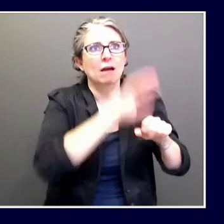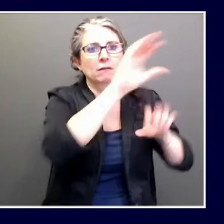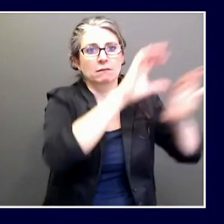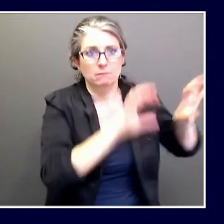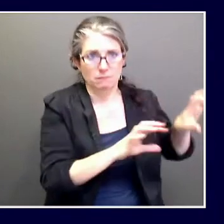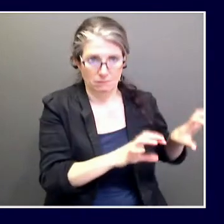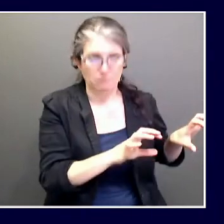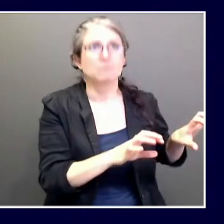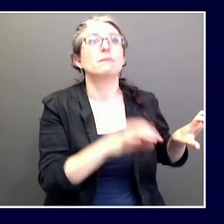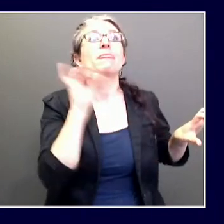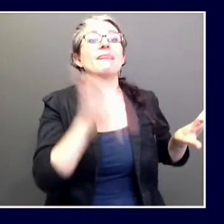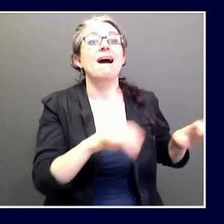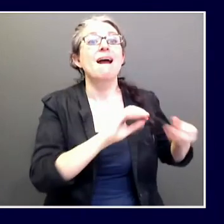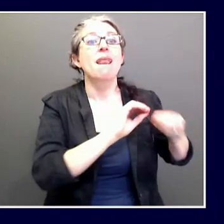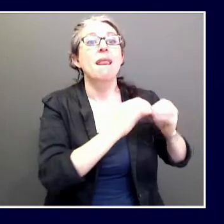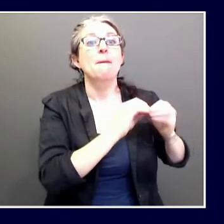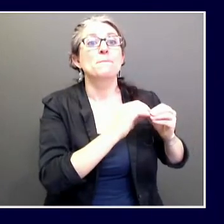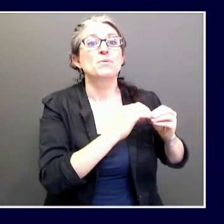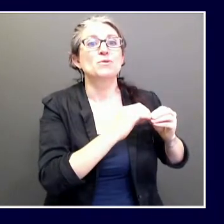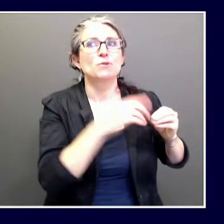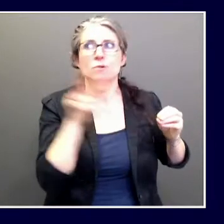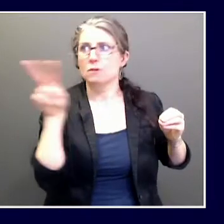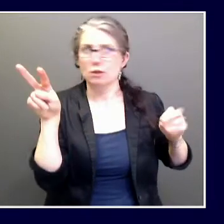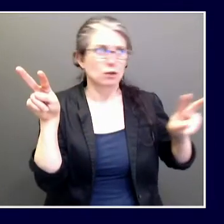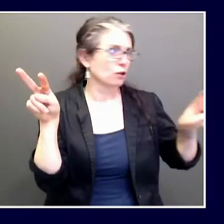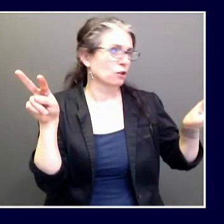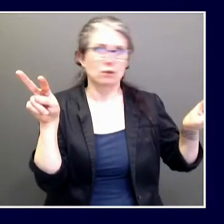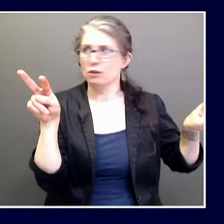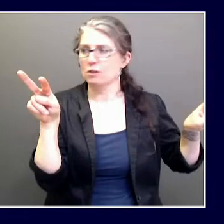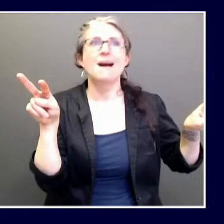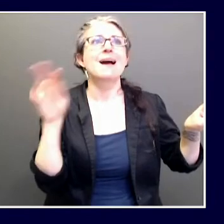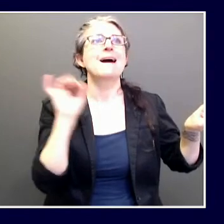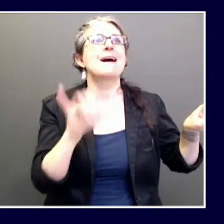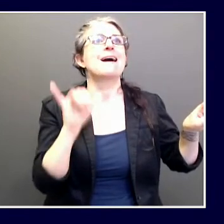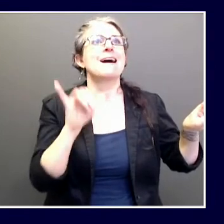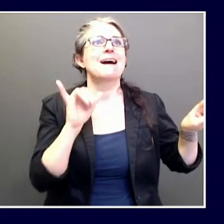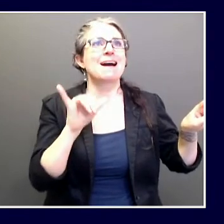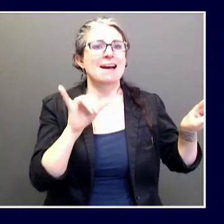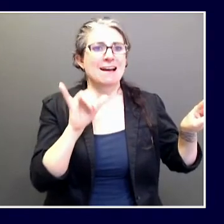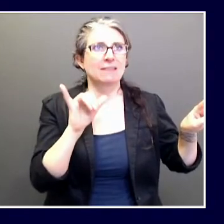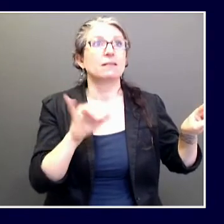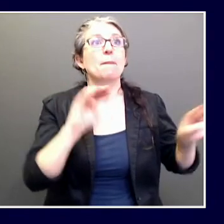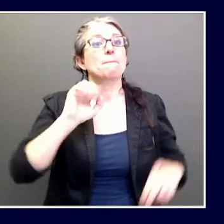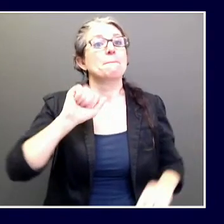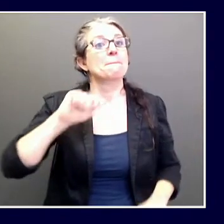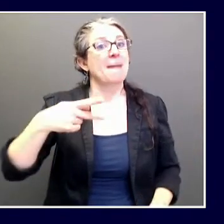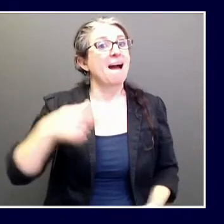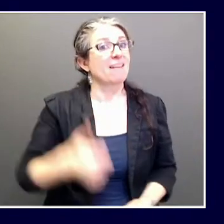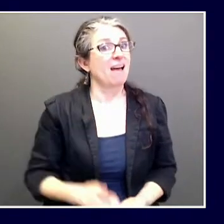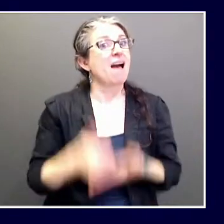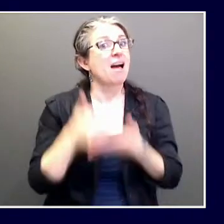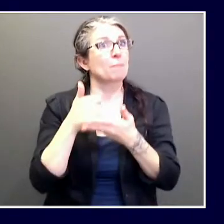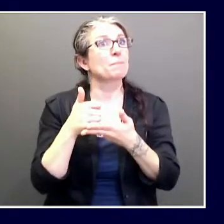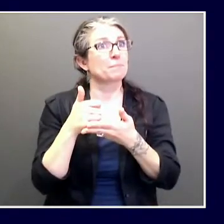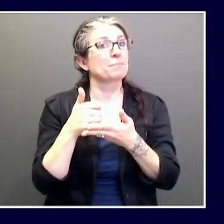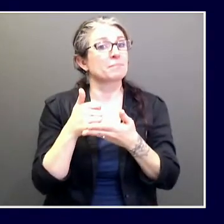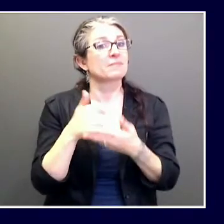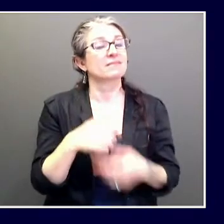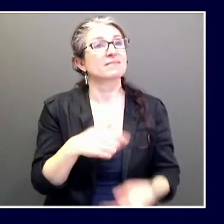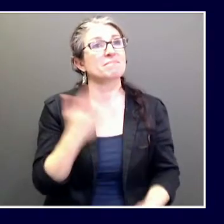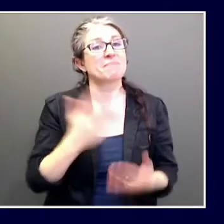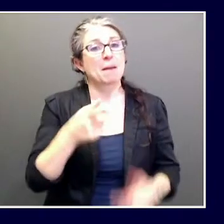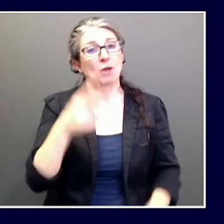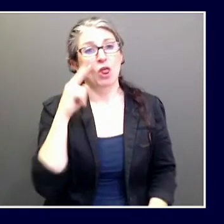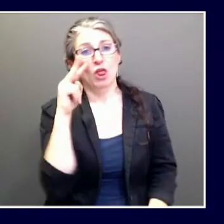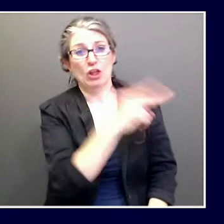connected, but that map is on our website, and that would be a good place for folks to start. I don't want to necessarily buy into the assumption that the